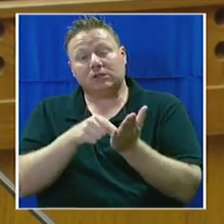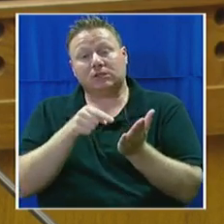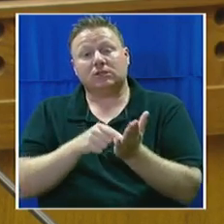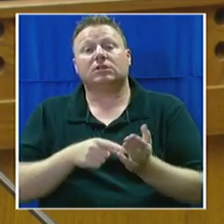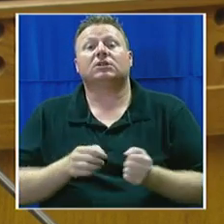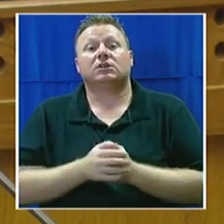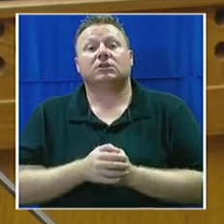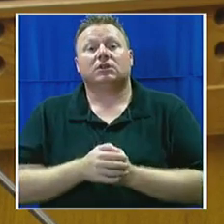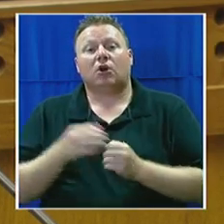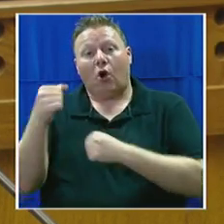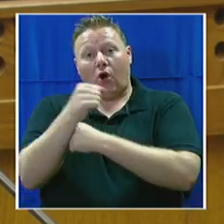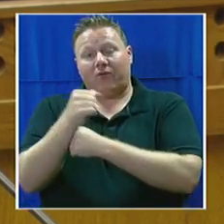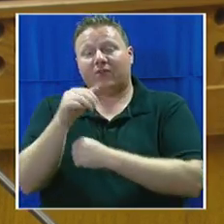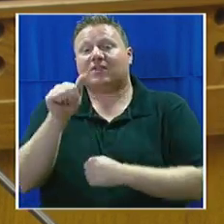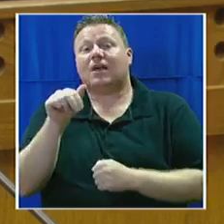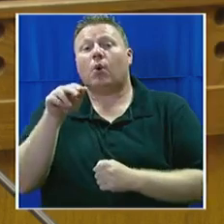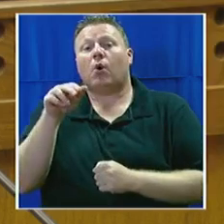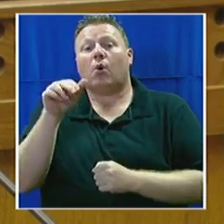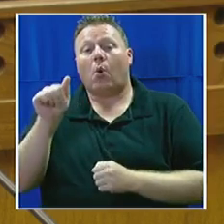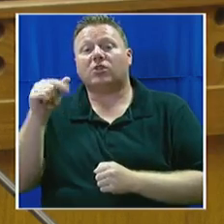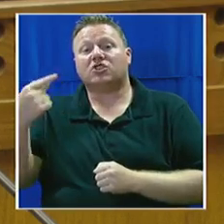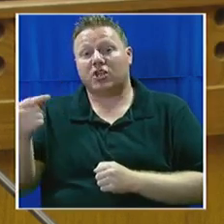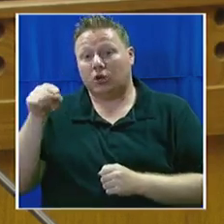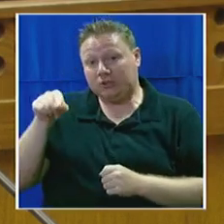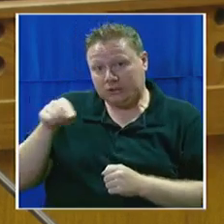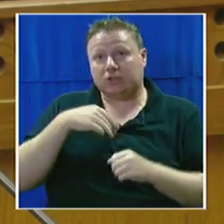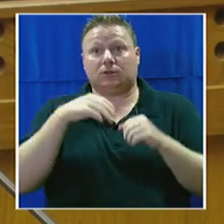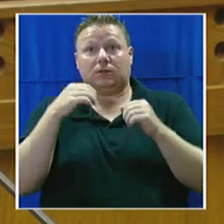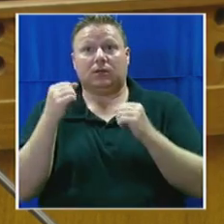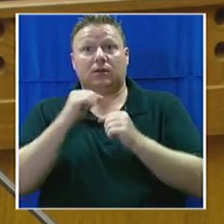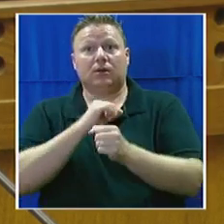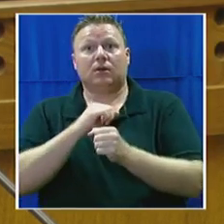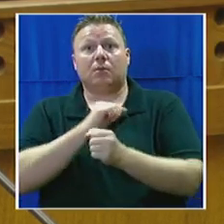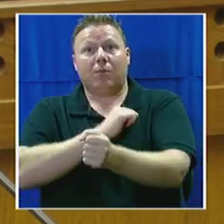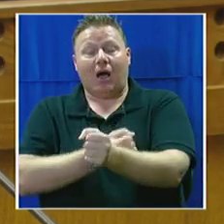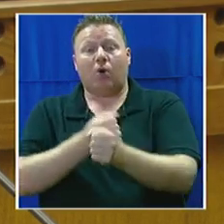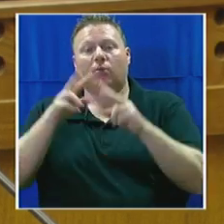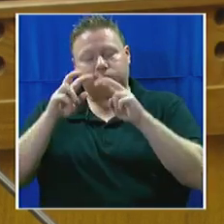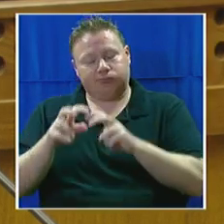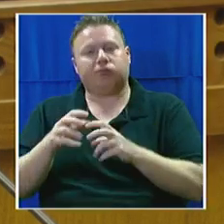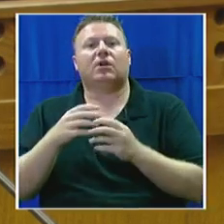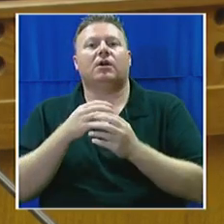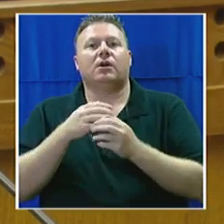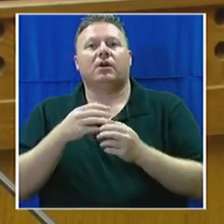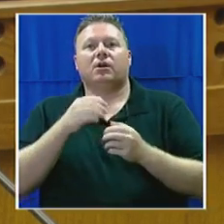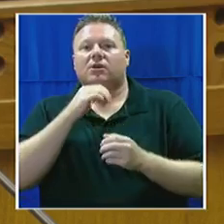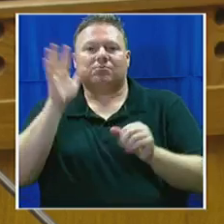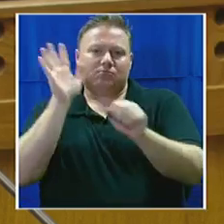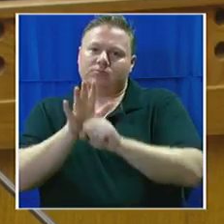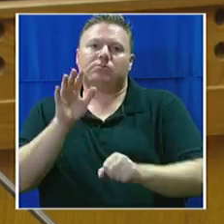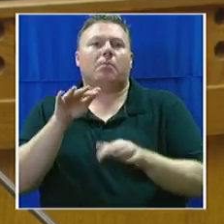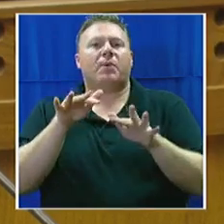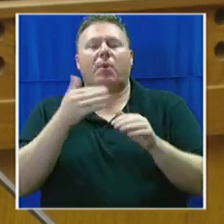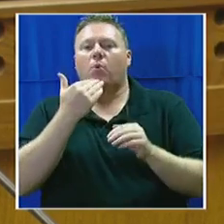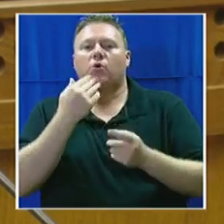the Auditor General more powers to act on officials and employees who waste taxpayers' money, as well as those